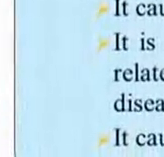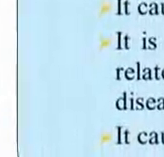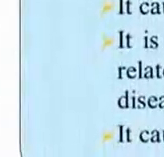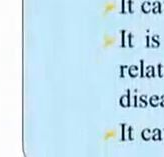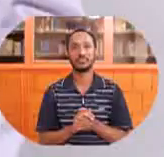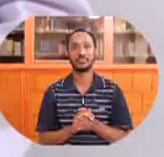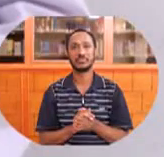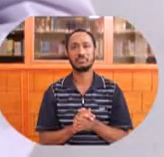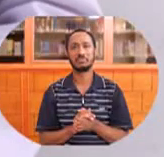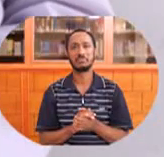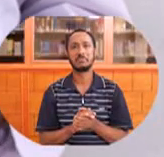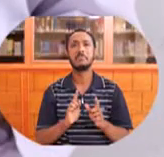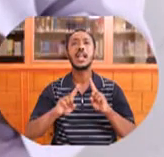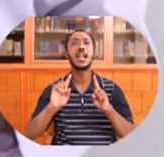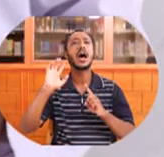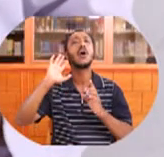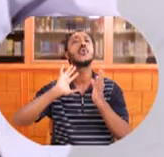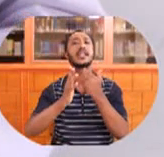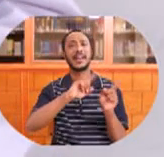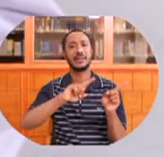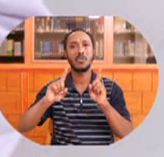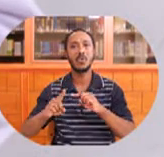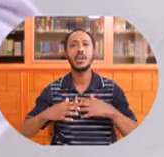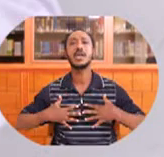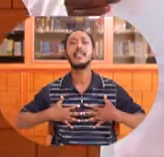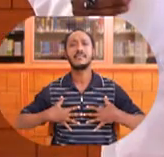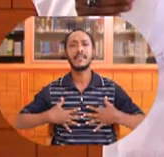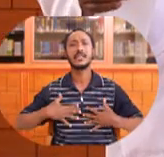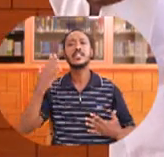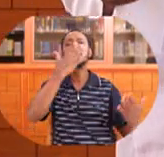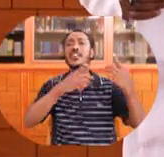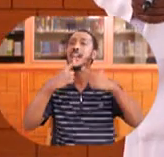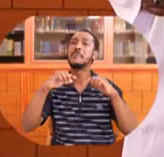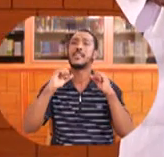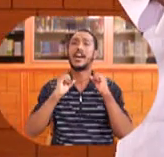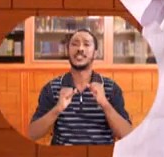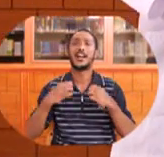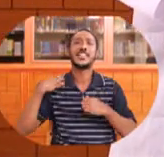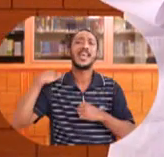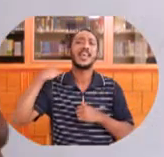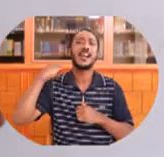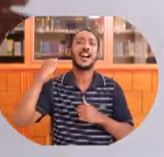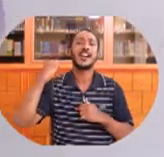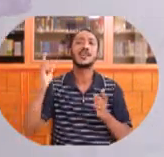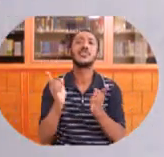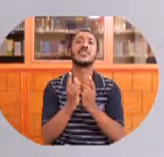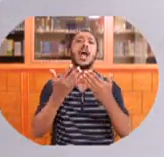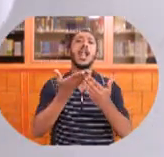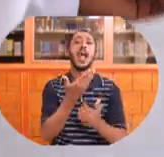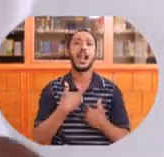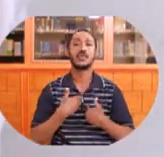create breathing difficulties, or it can bring diseases that are related with pollution,